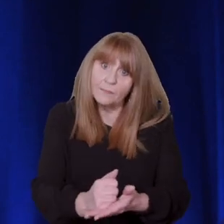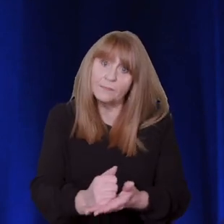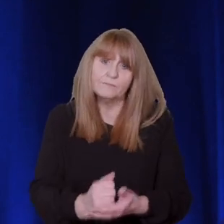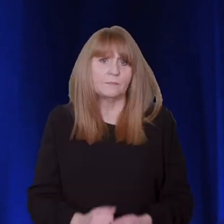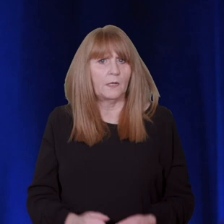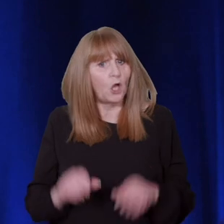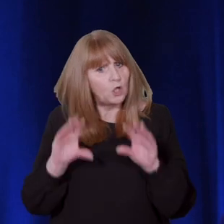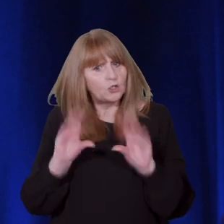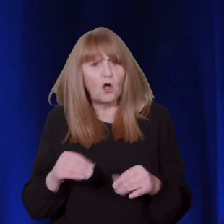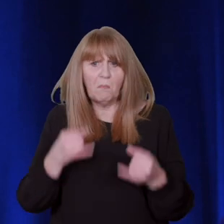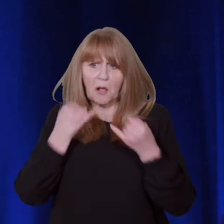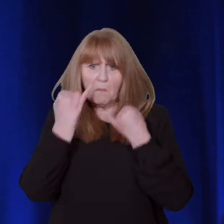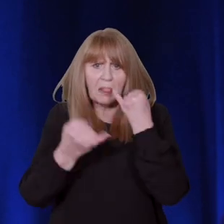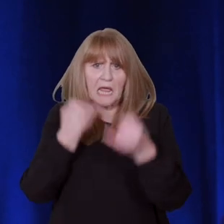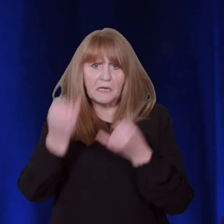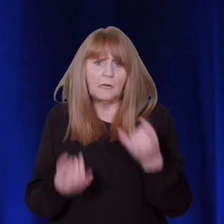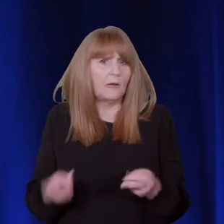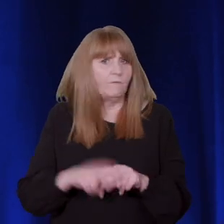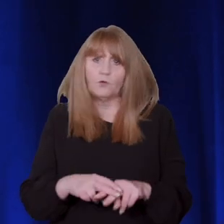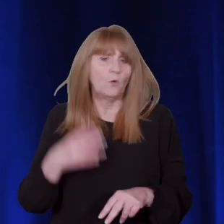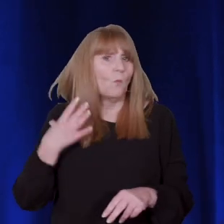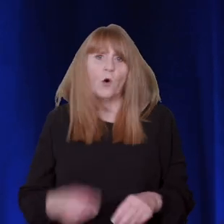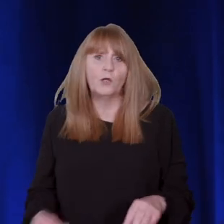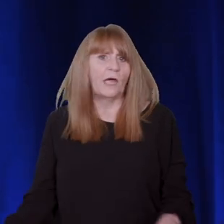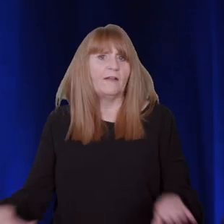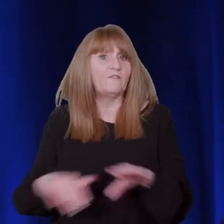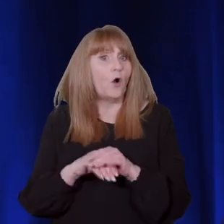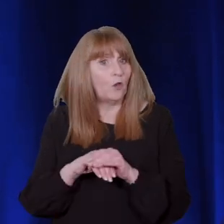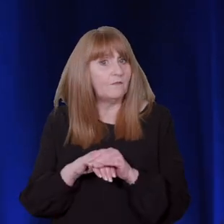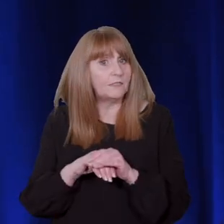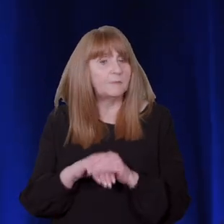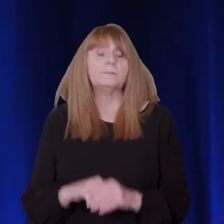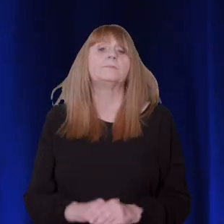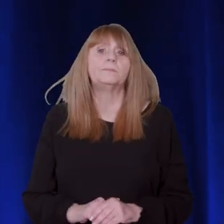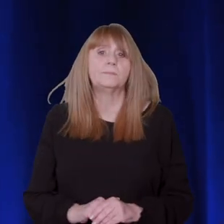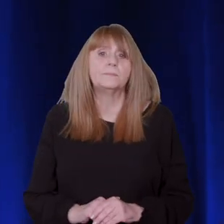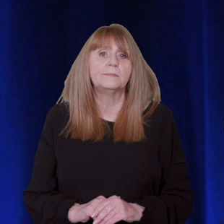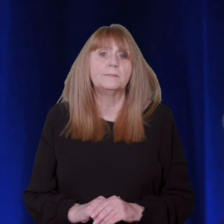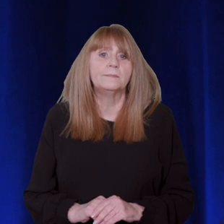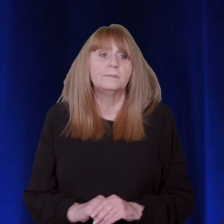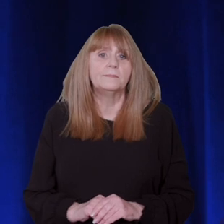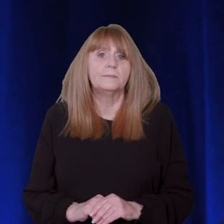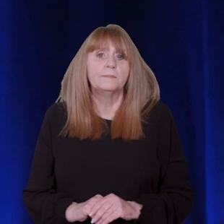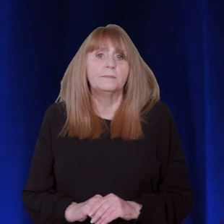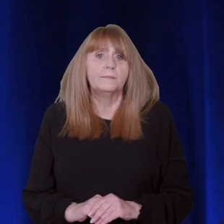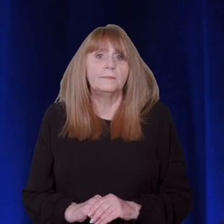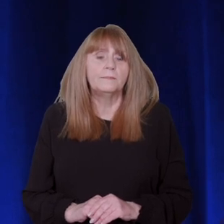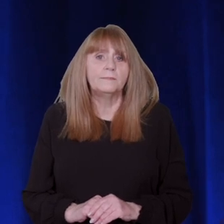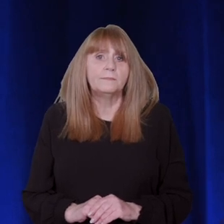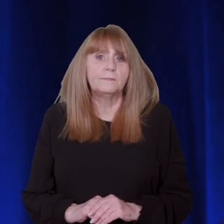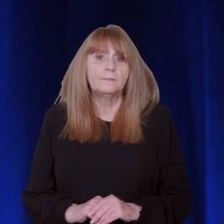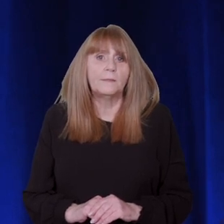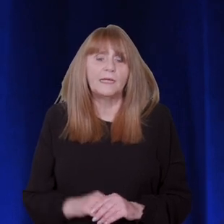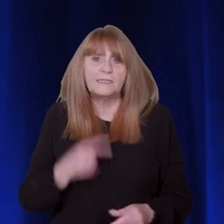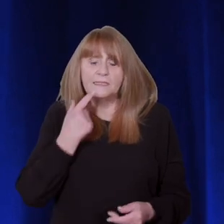To be able to produce and promote something as we participate is actually describing to